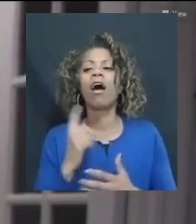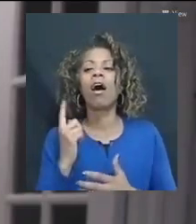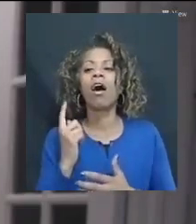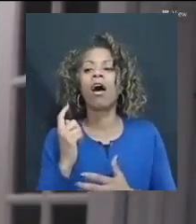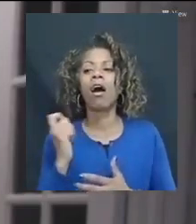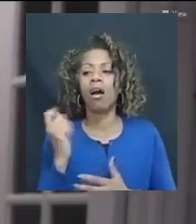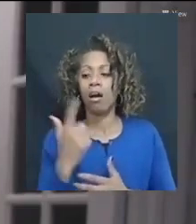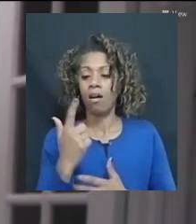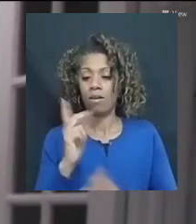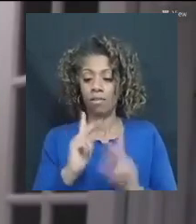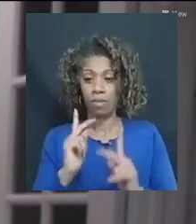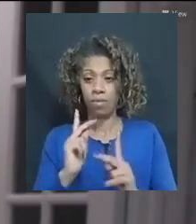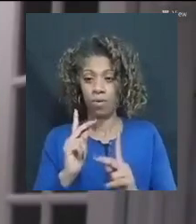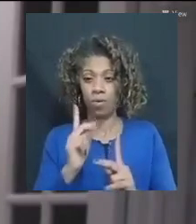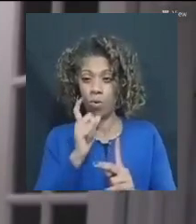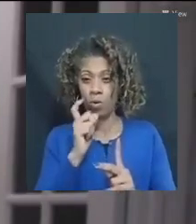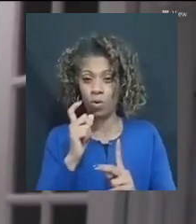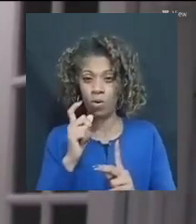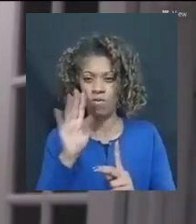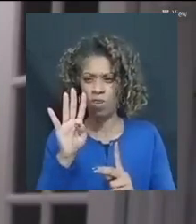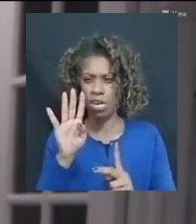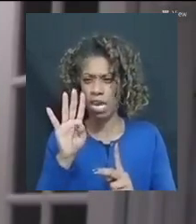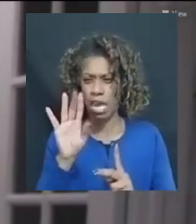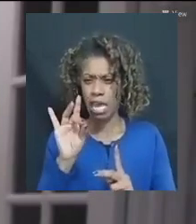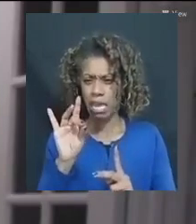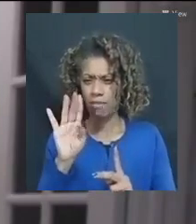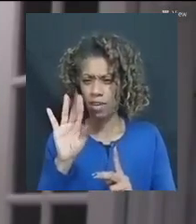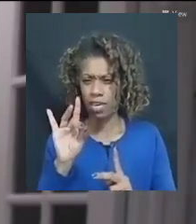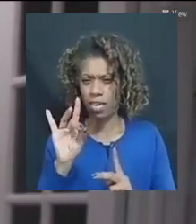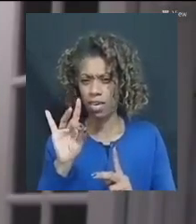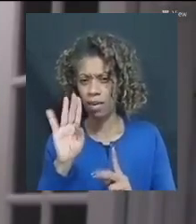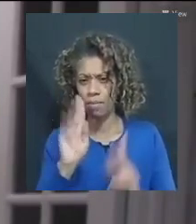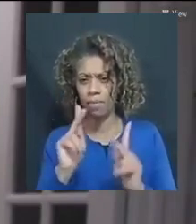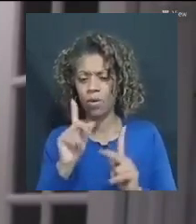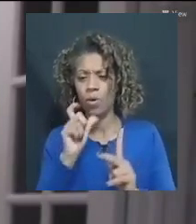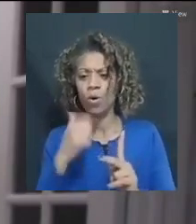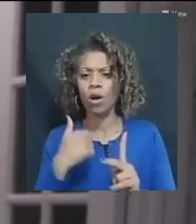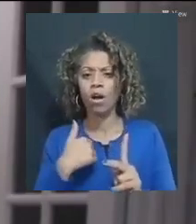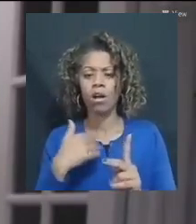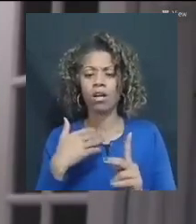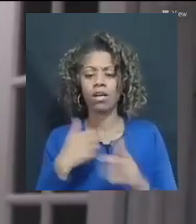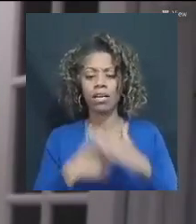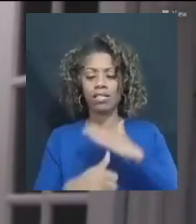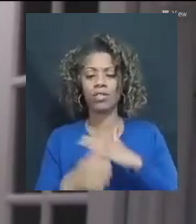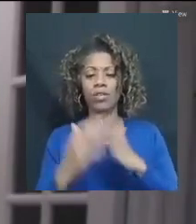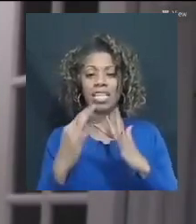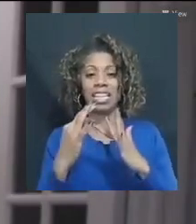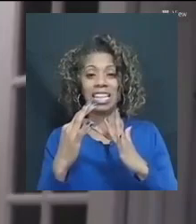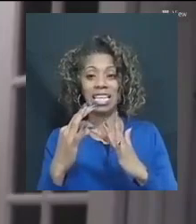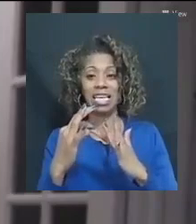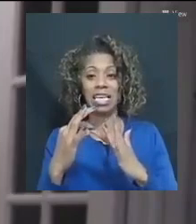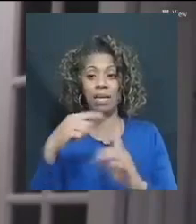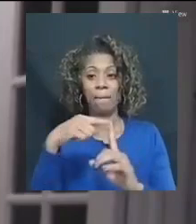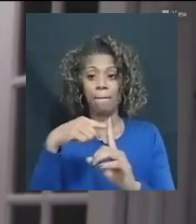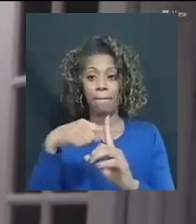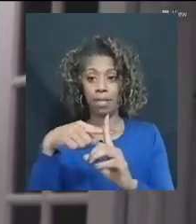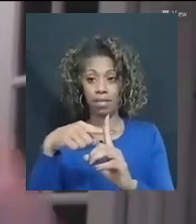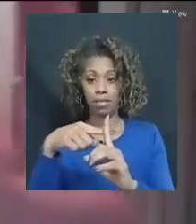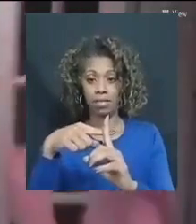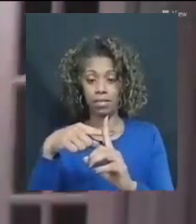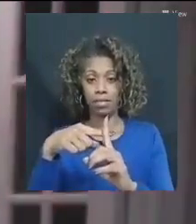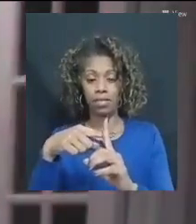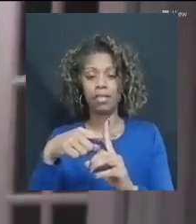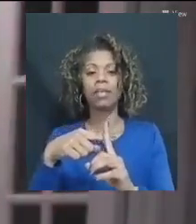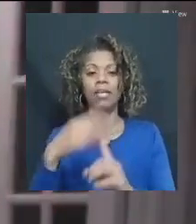about 48 of you. I think there's about 365 of us that are part of this V+ experience, which is really focused on not only the things we'll all be doing together over the next 3 days, but